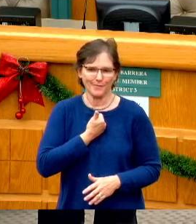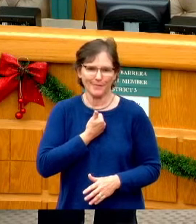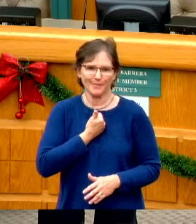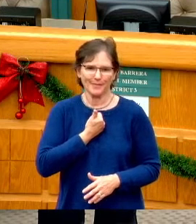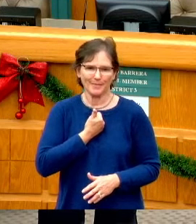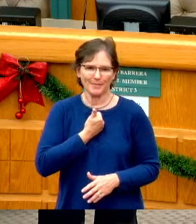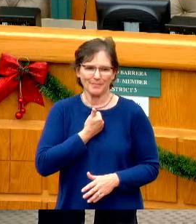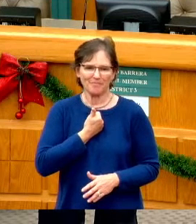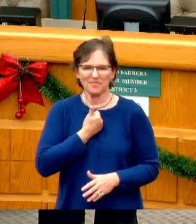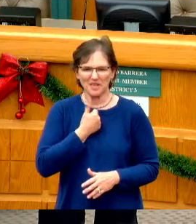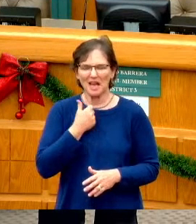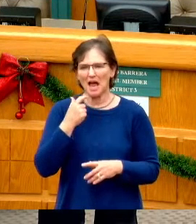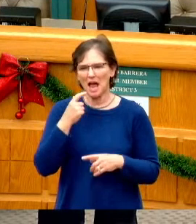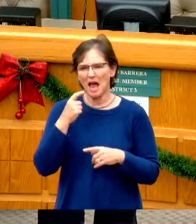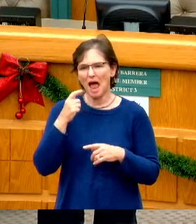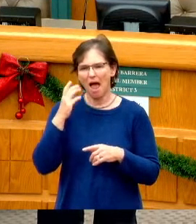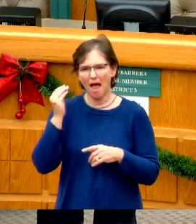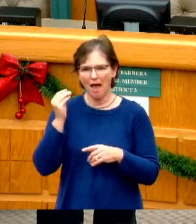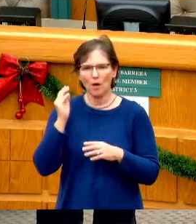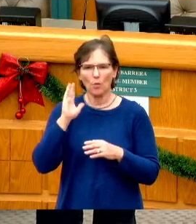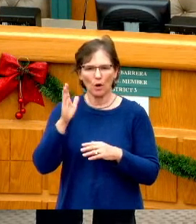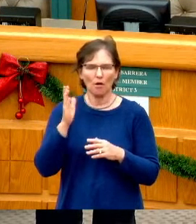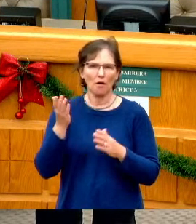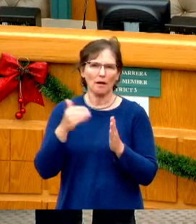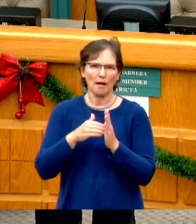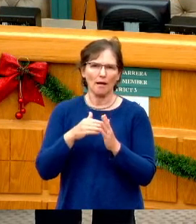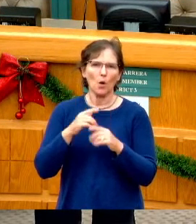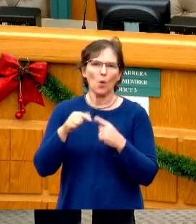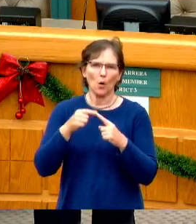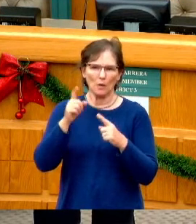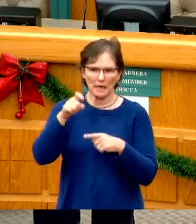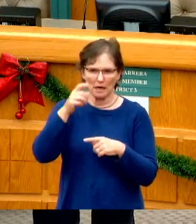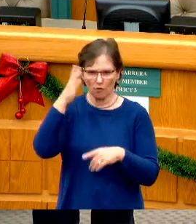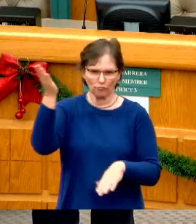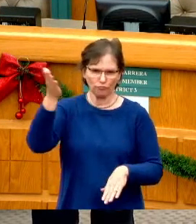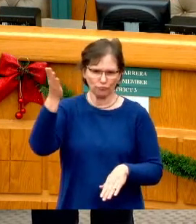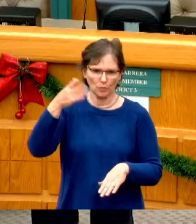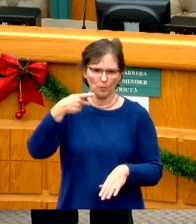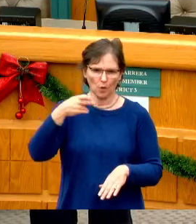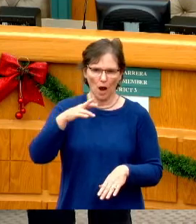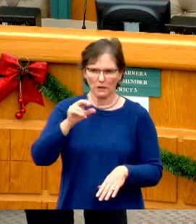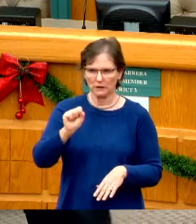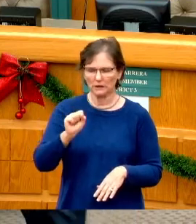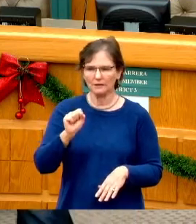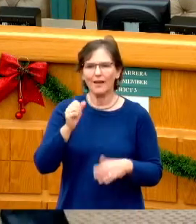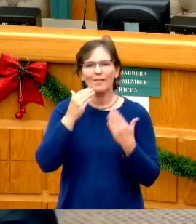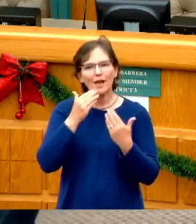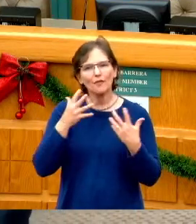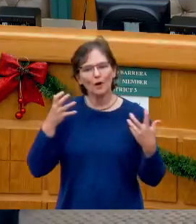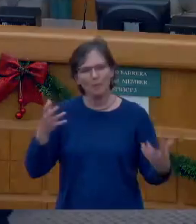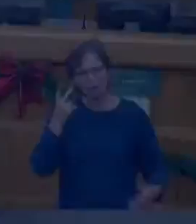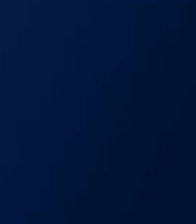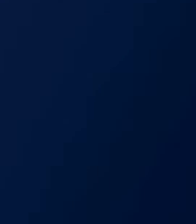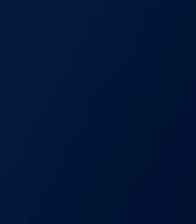as needed. So next Tuesday. Again, thank you all so much, and we'll see you then. Good night.